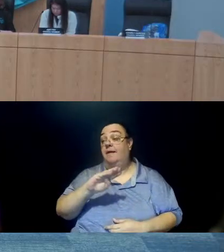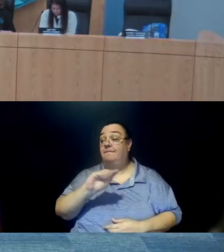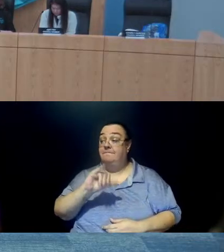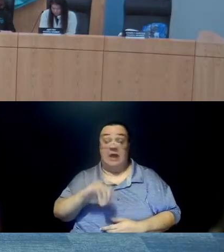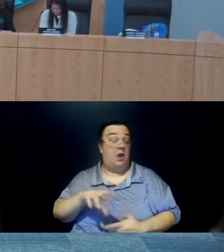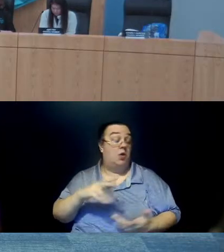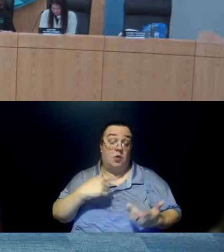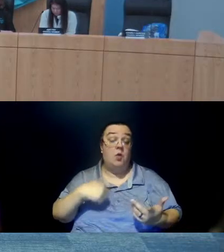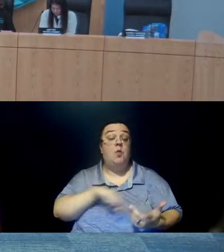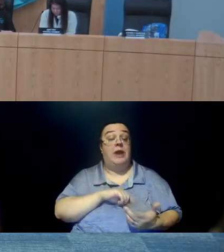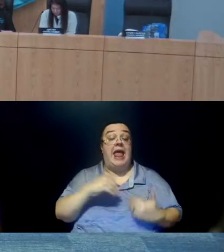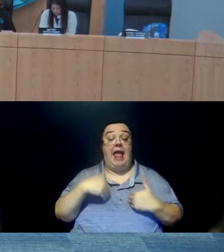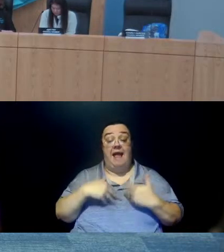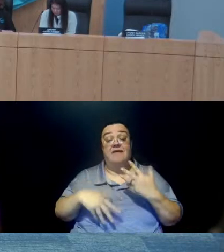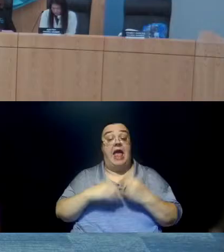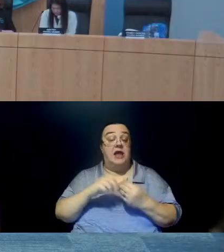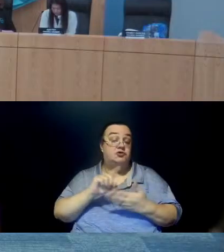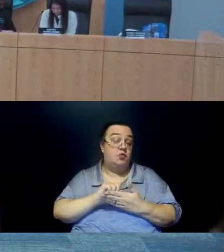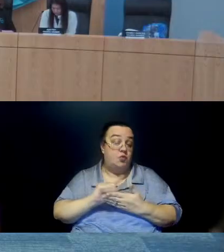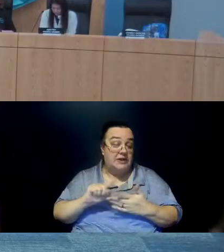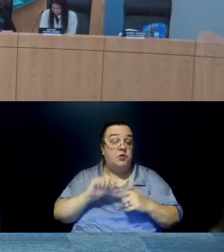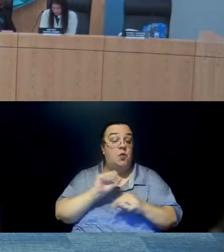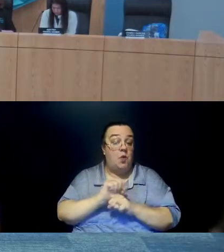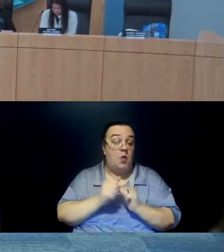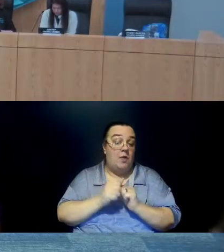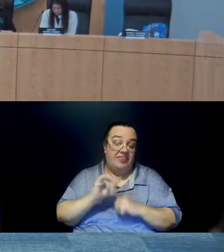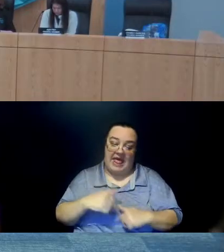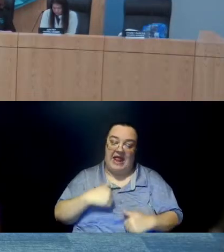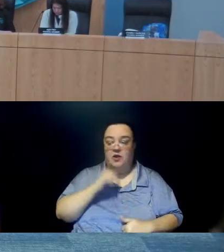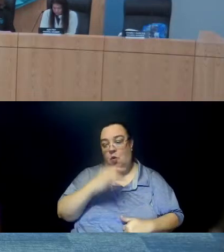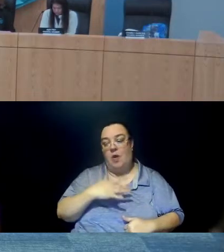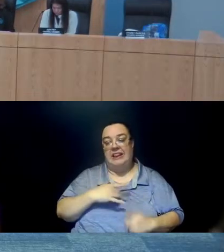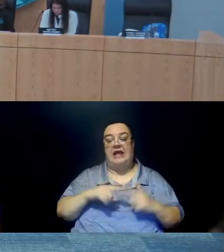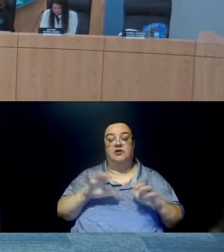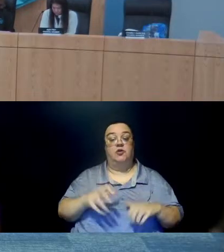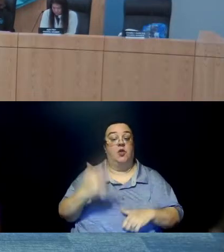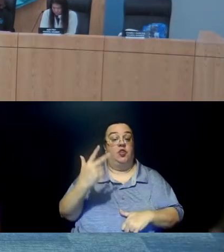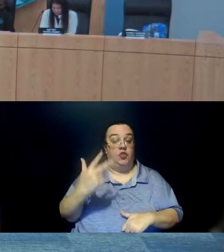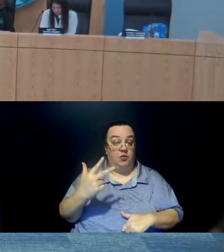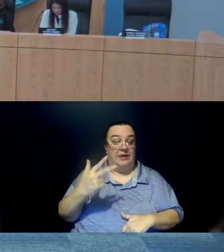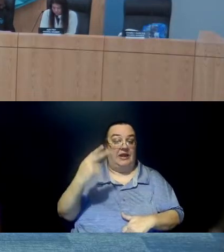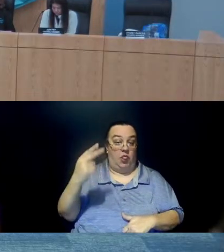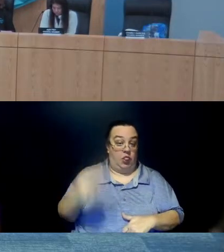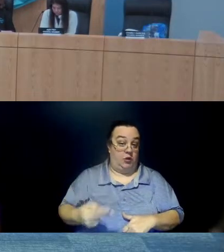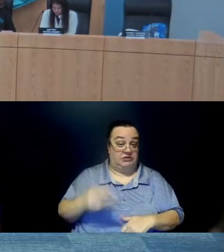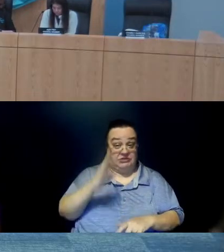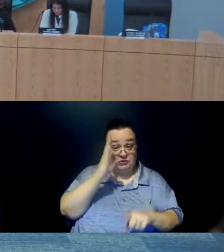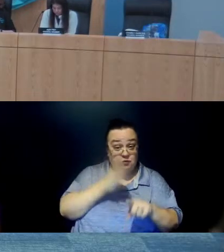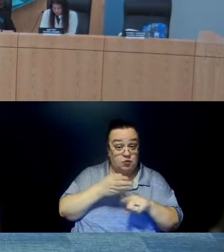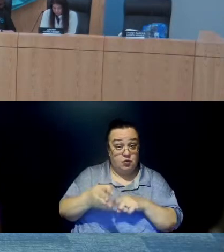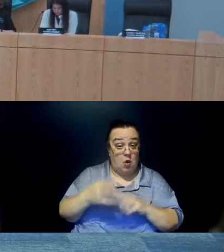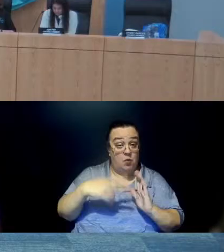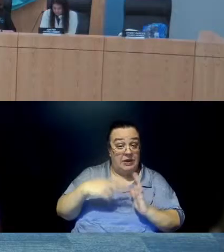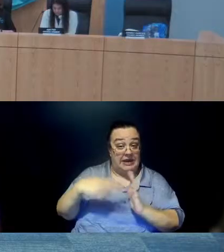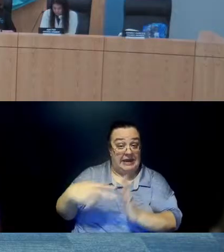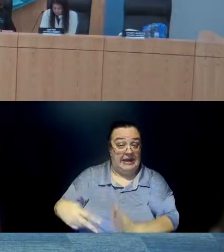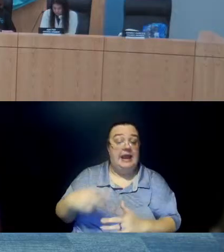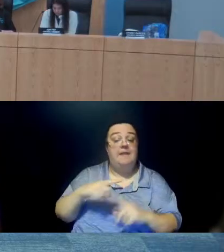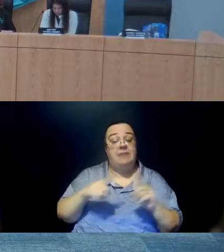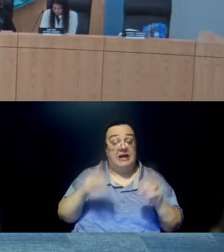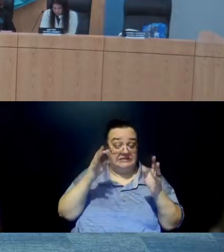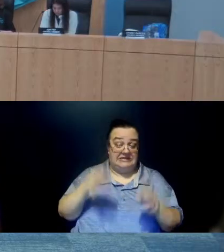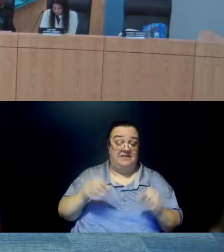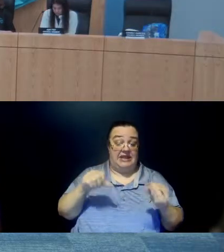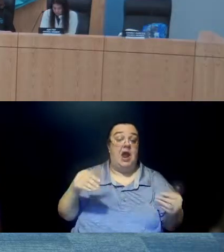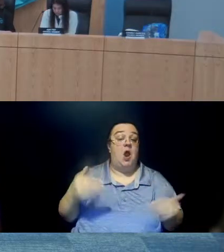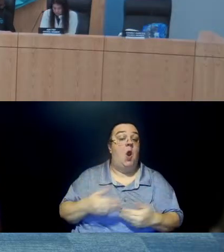we have an extra week to work with in there. I don't like to do 3 readers, 3 Thursdays in a row, but we can certainly introduce one off